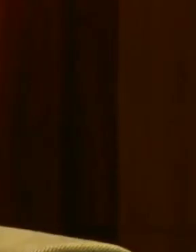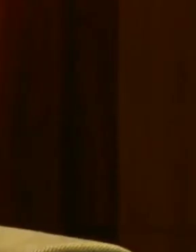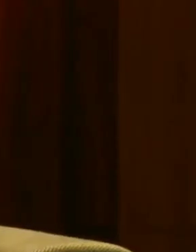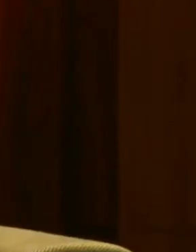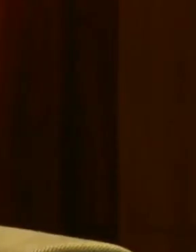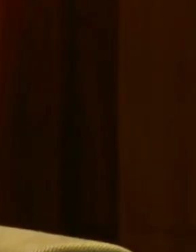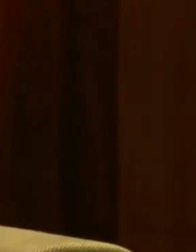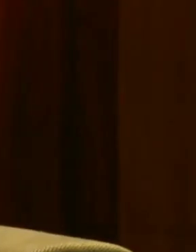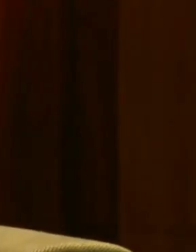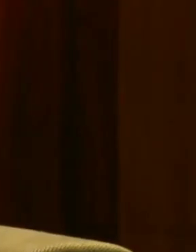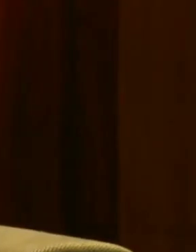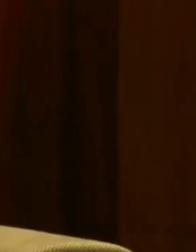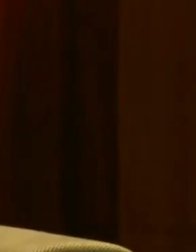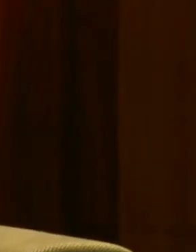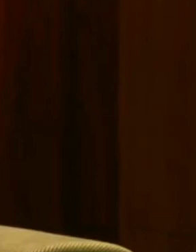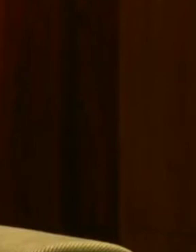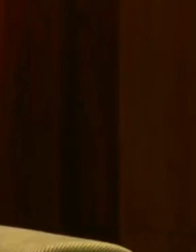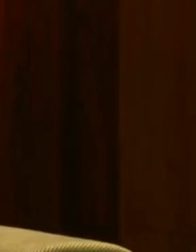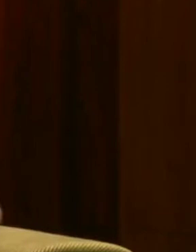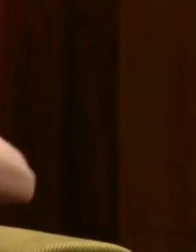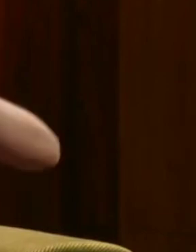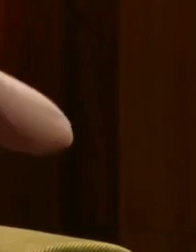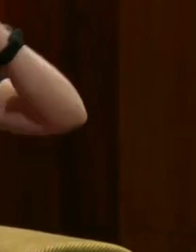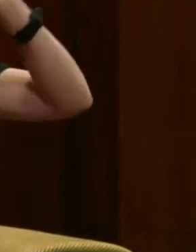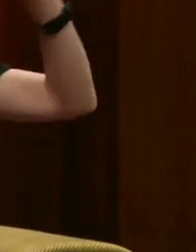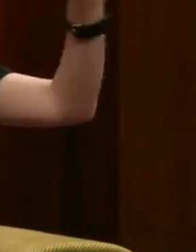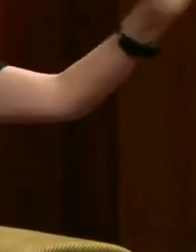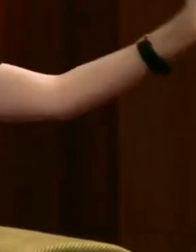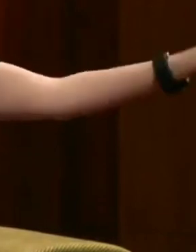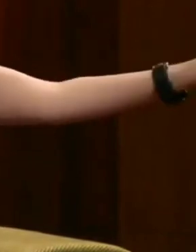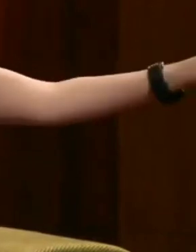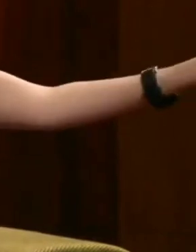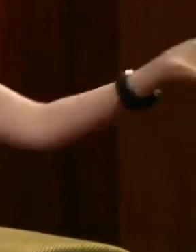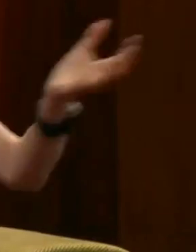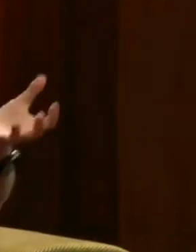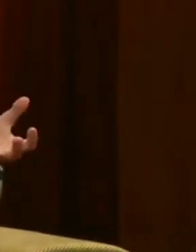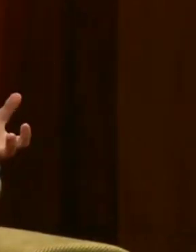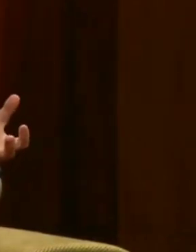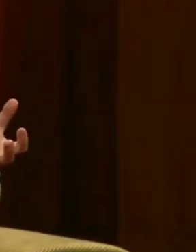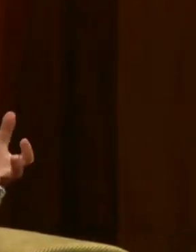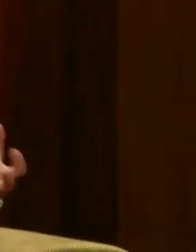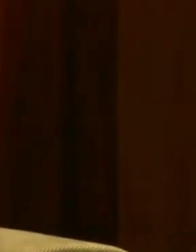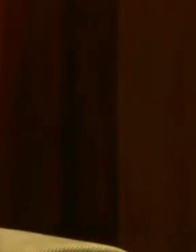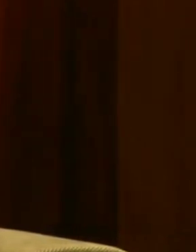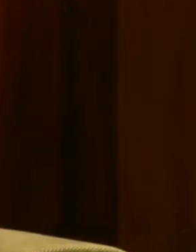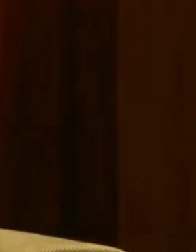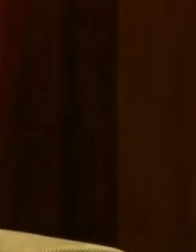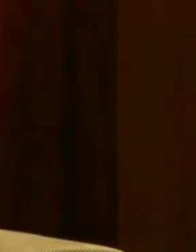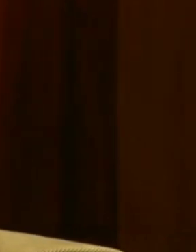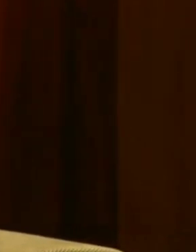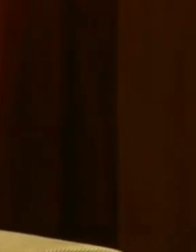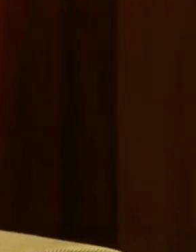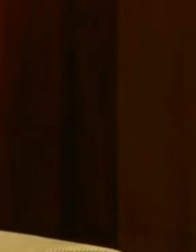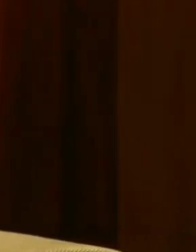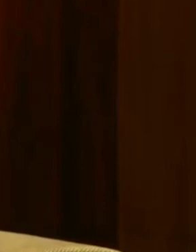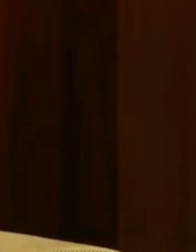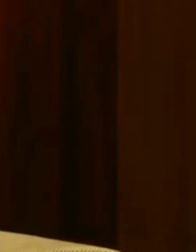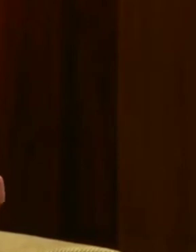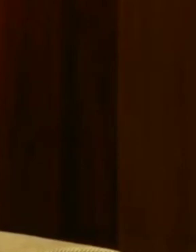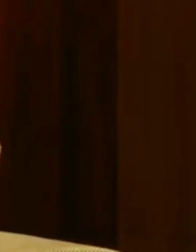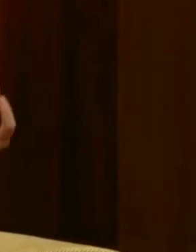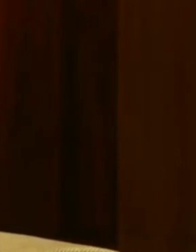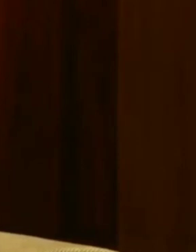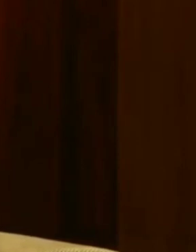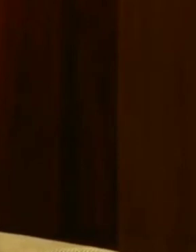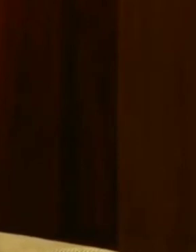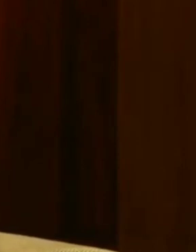2021, and this actually is really good. As I mentioned in the beginning of the show, we really want to have a lot of time to work together with the community